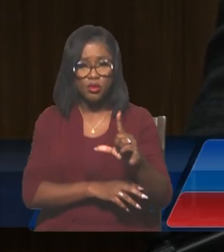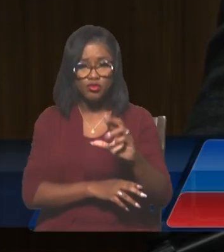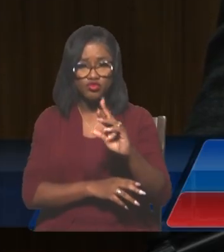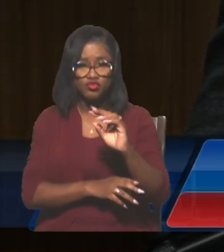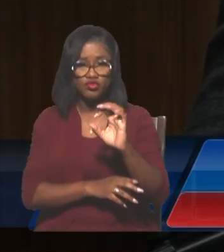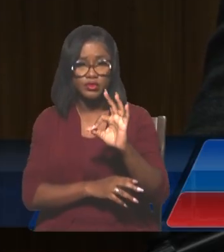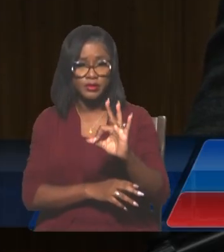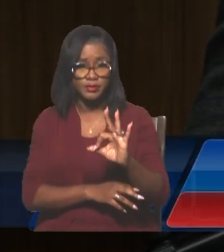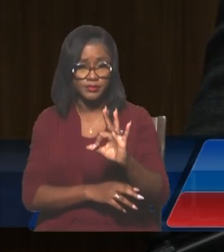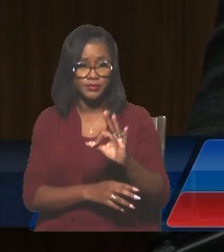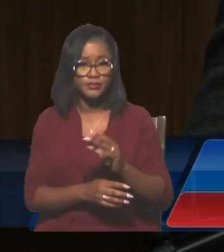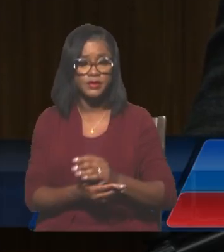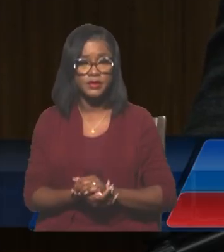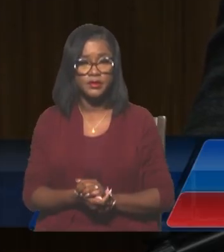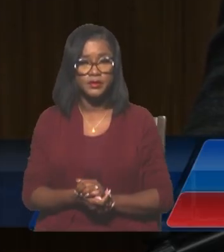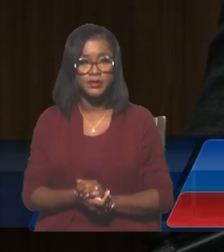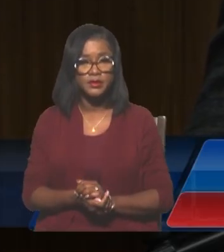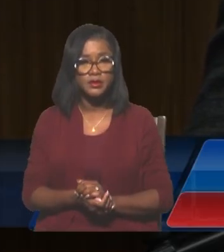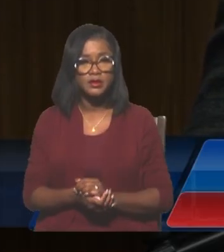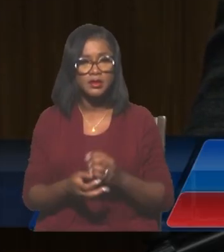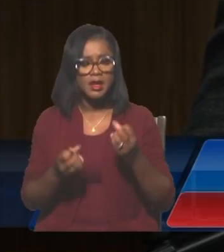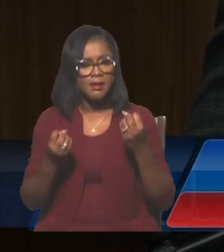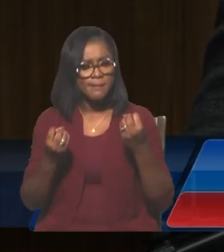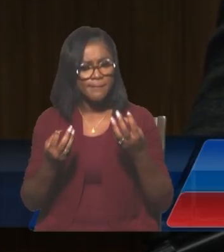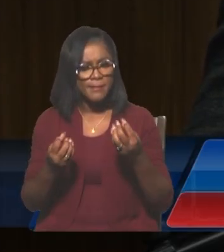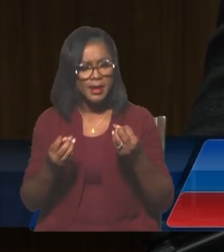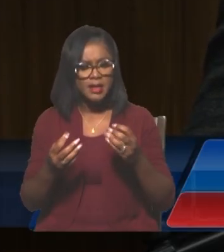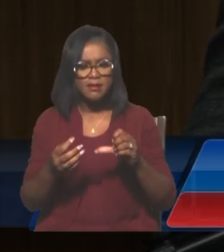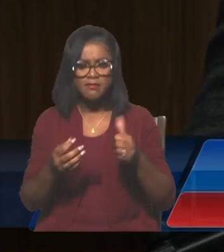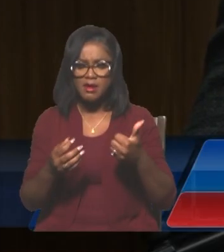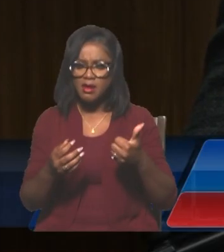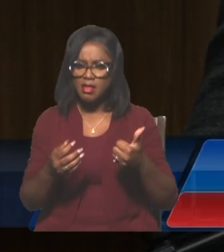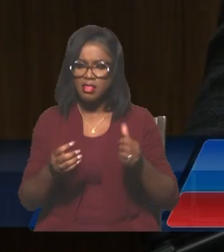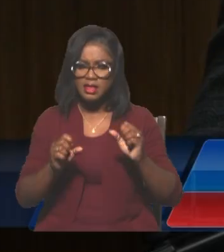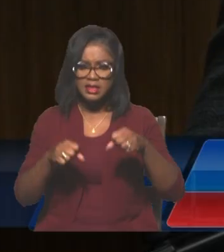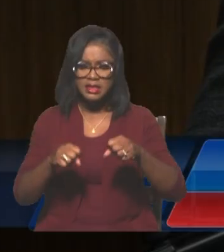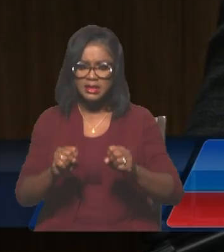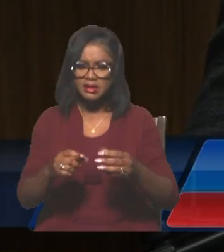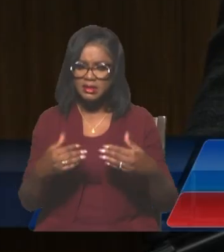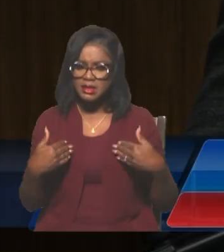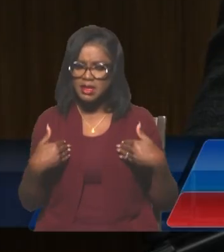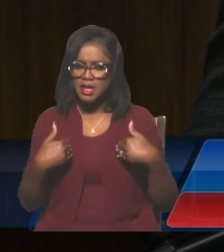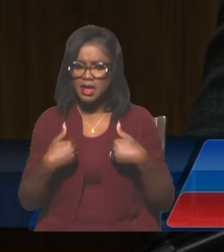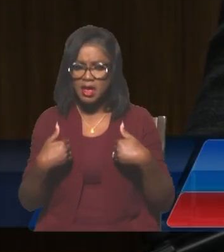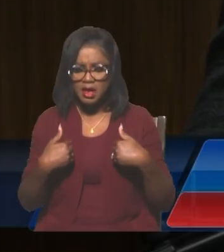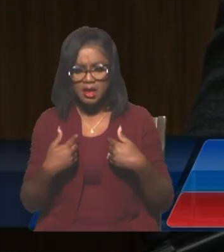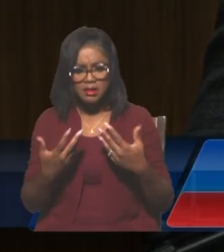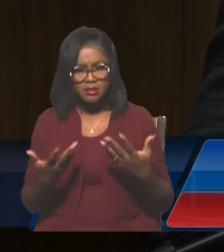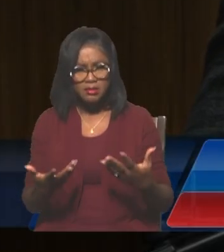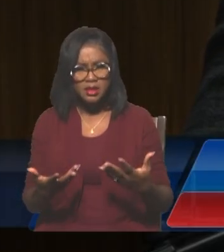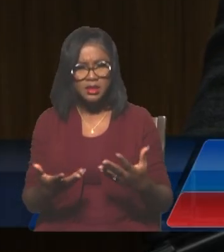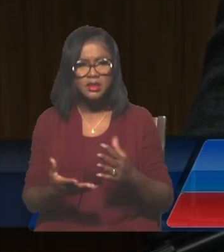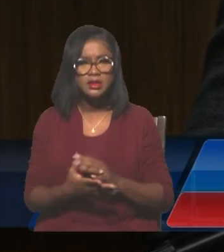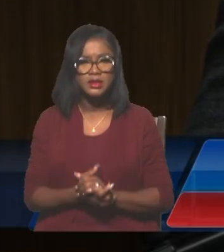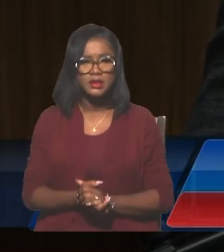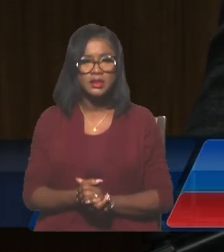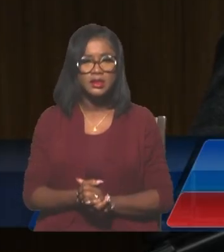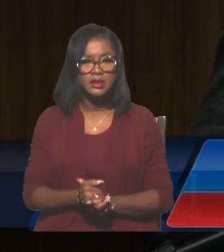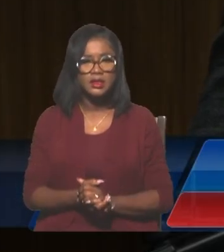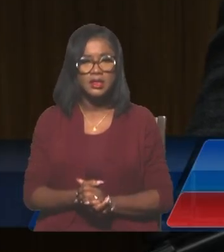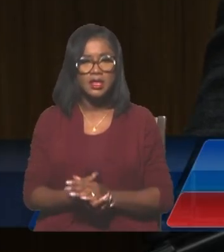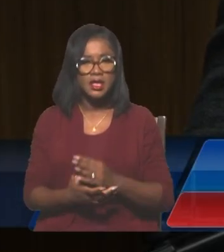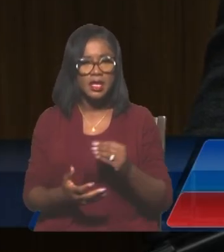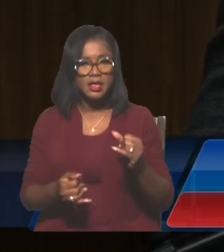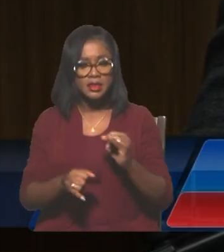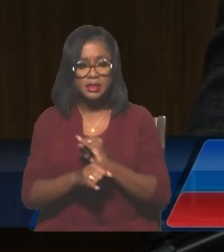the sanctuary of many of our marine animals, as well as threatens our livelihoods and